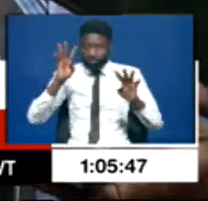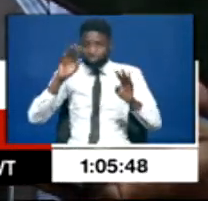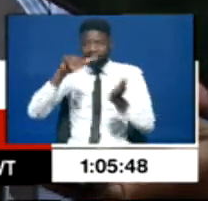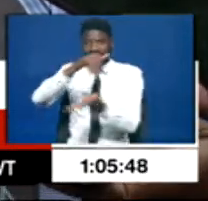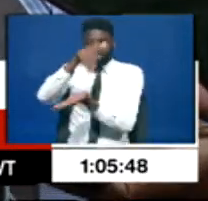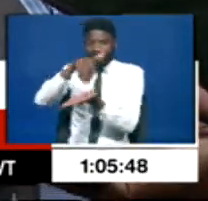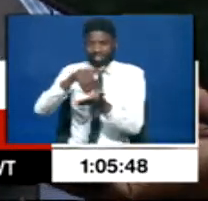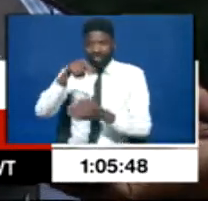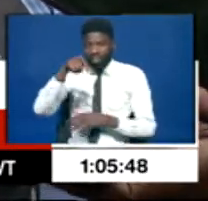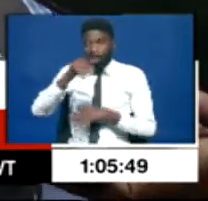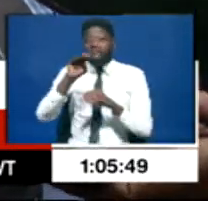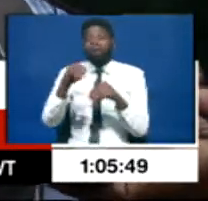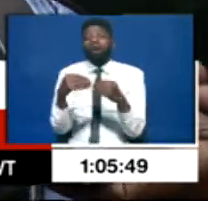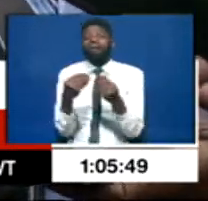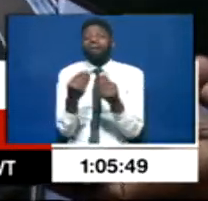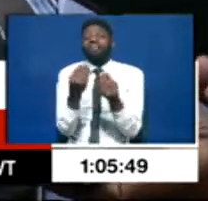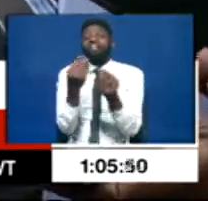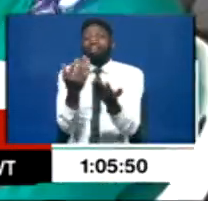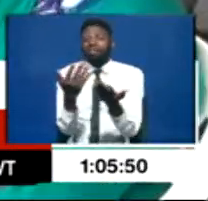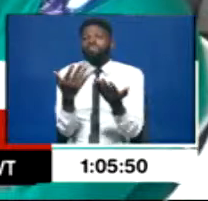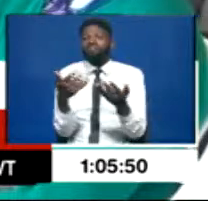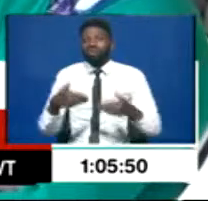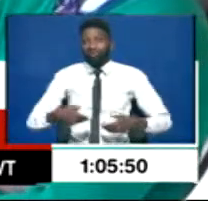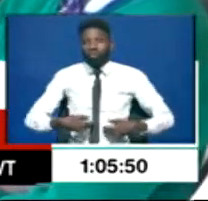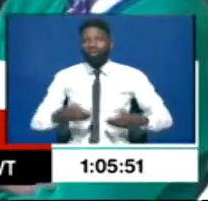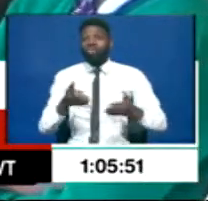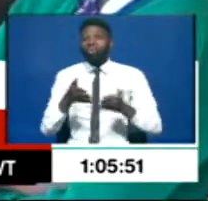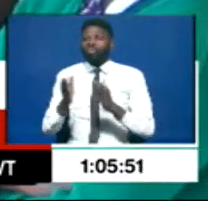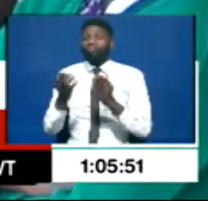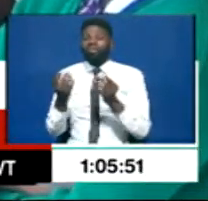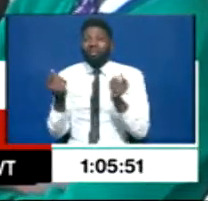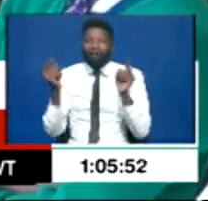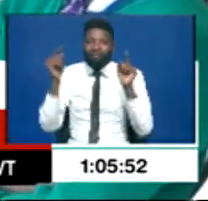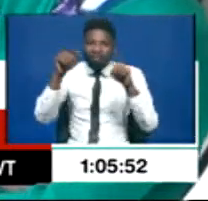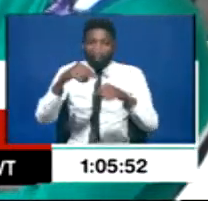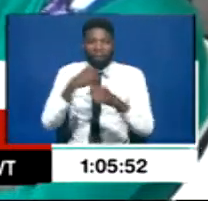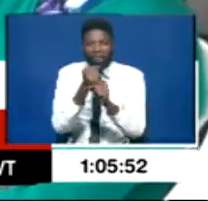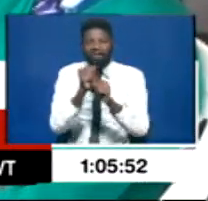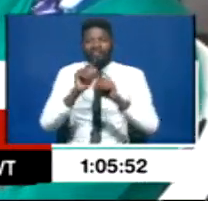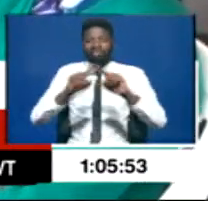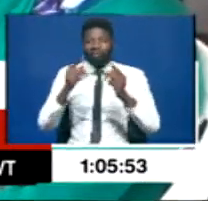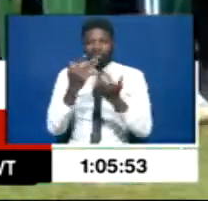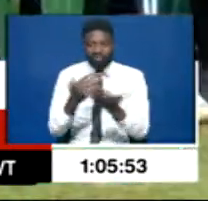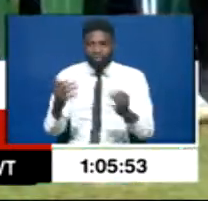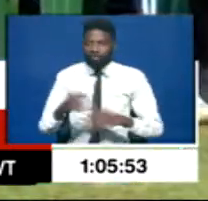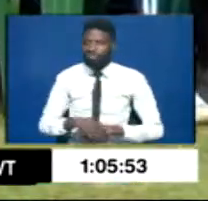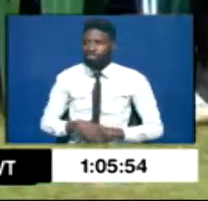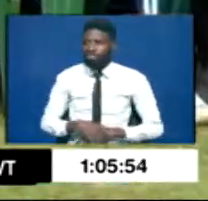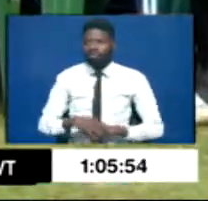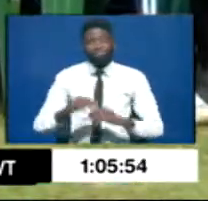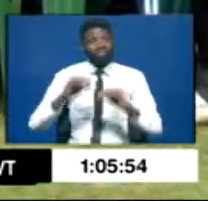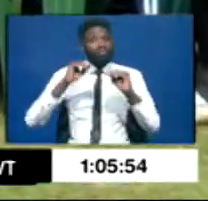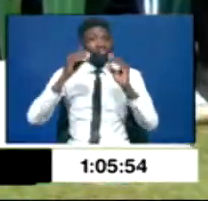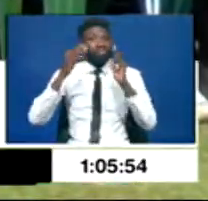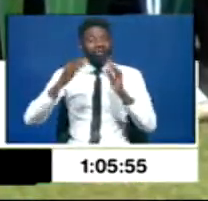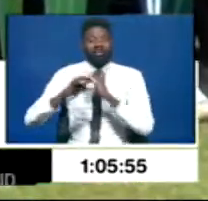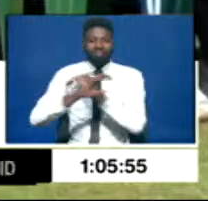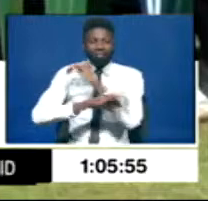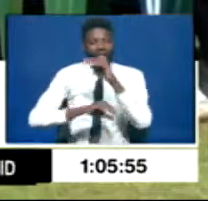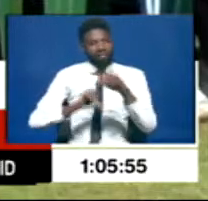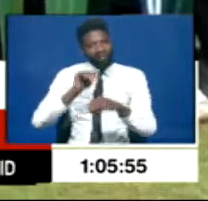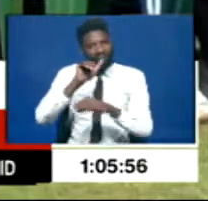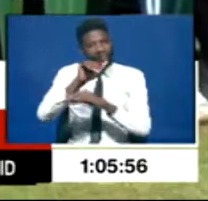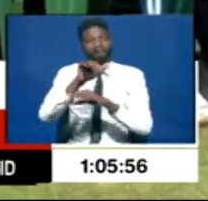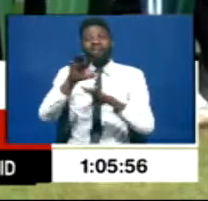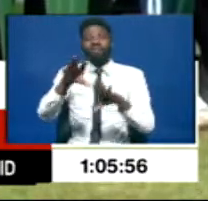kujaribu kutengeza vifaa tofauti. And finally, teachers in the country have been asked to embrace the changes introduced